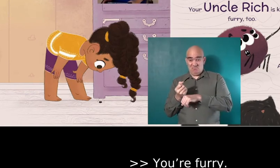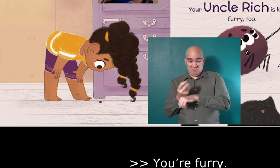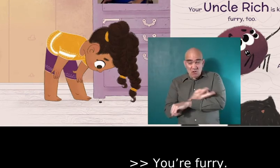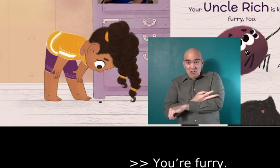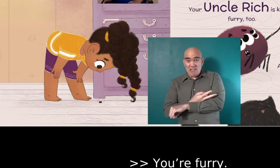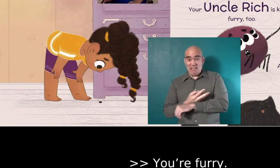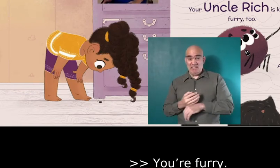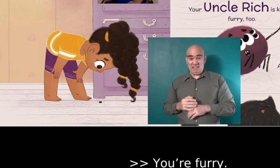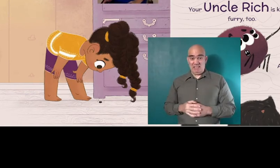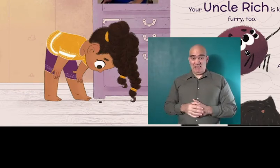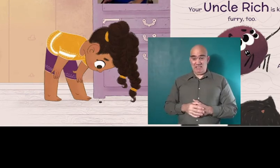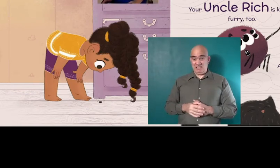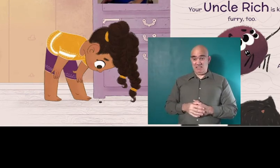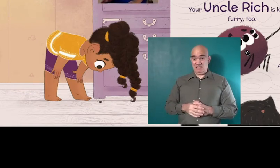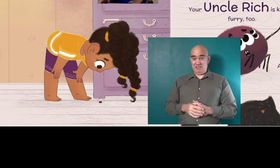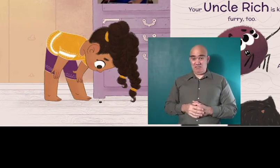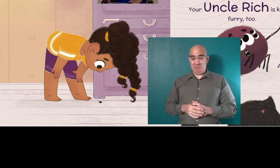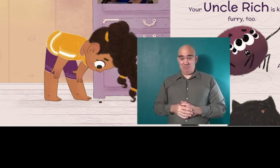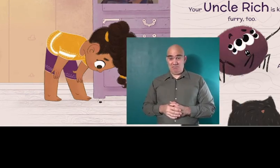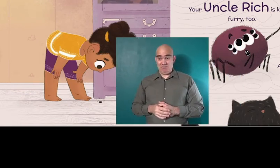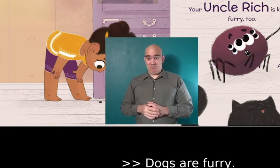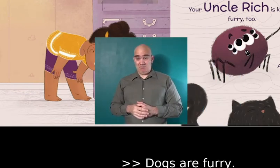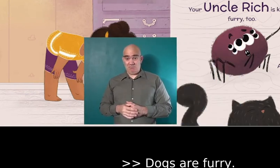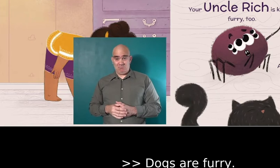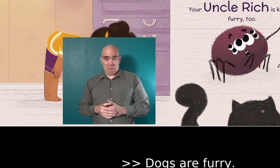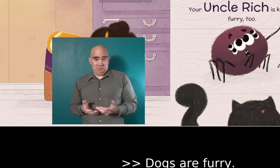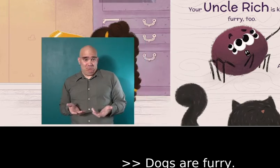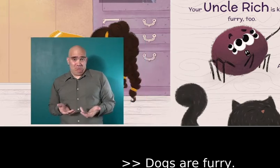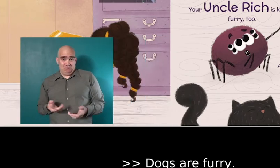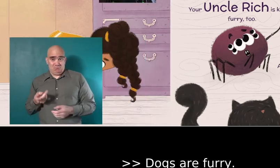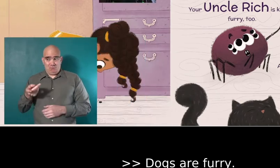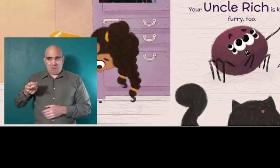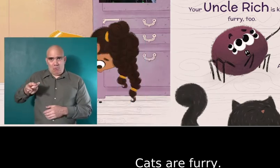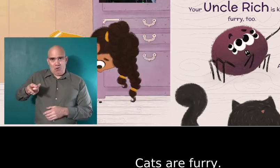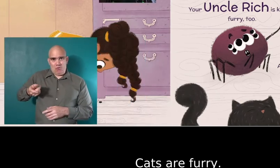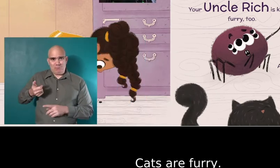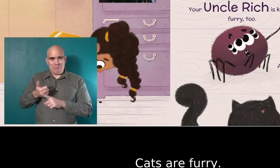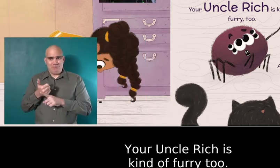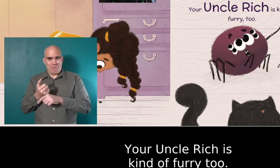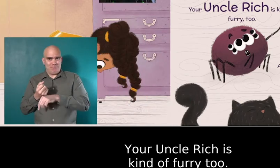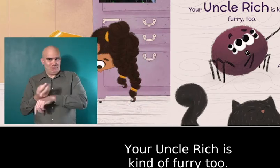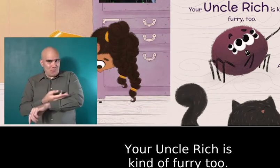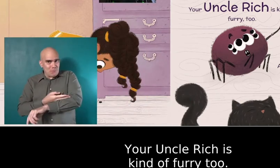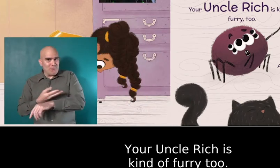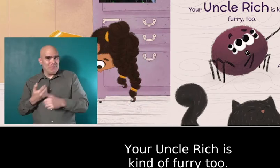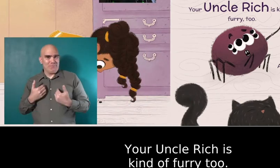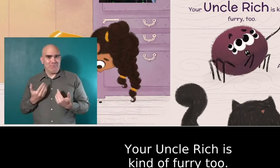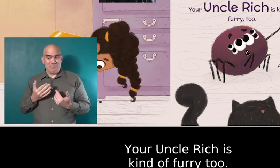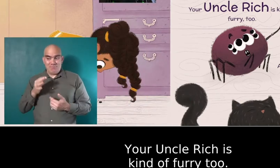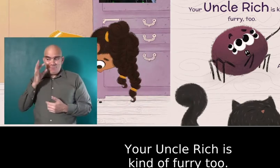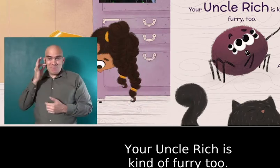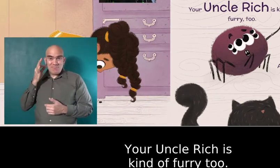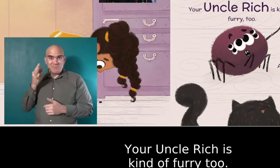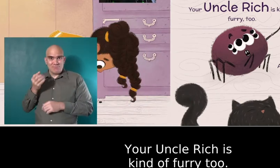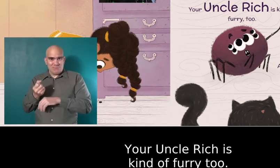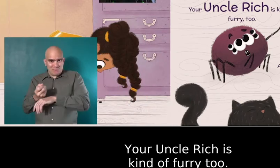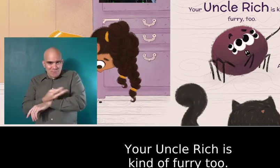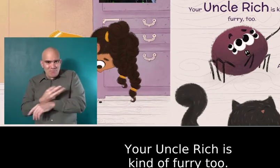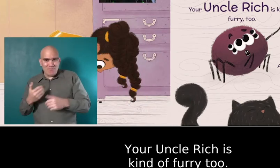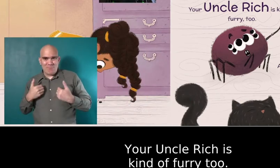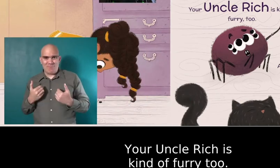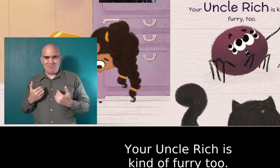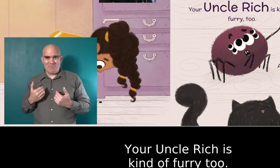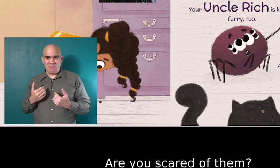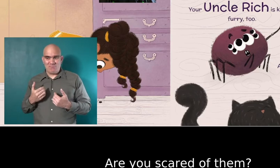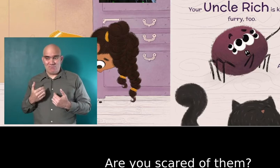You're furry. You're are furry. Cats are furry. You're a gorgeous